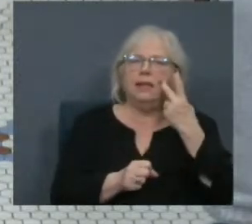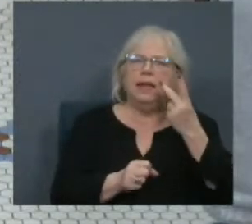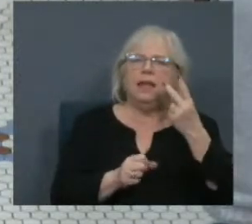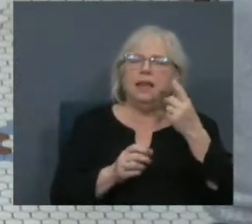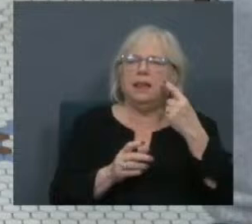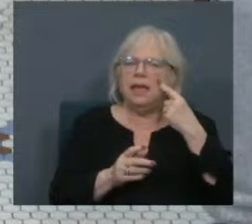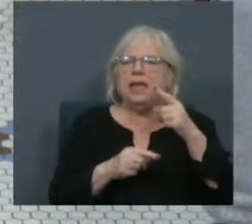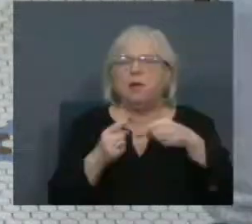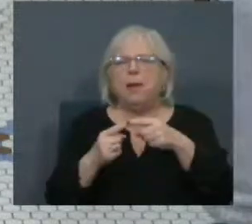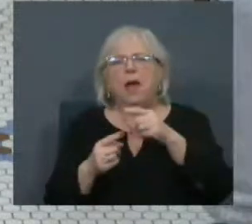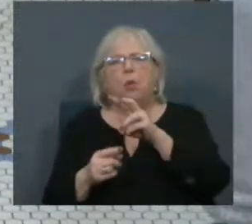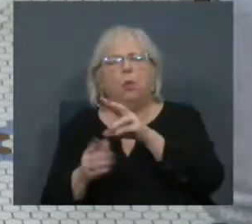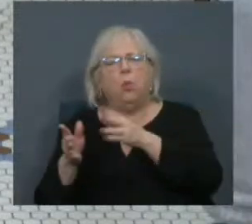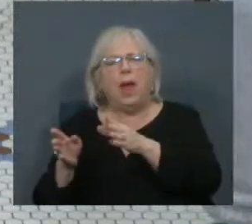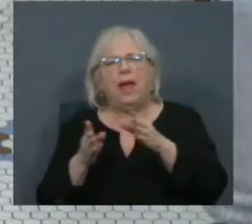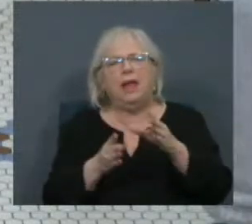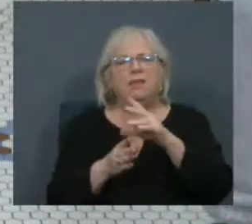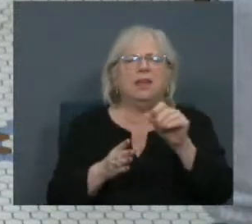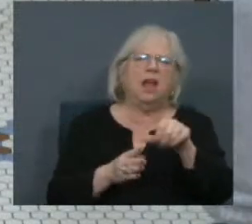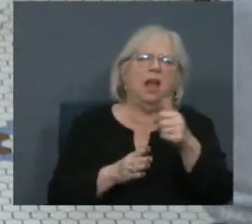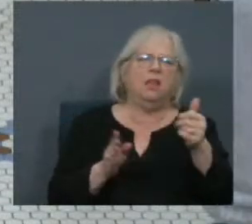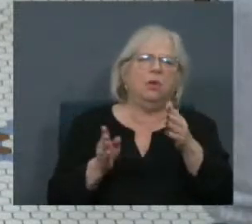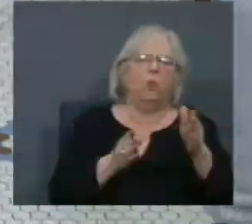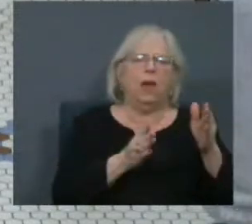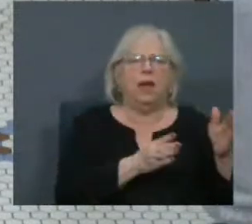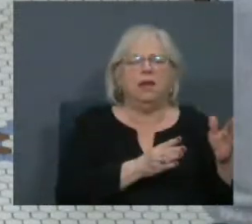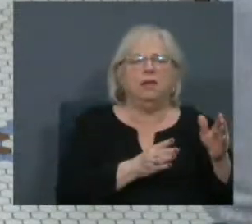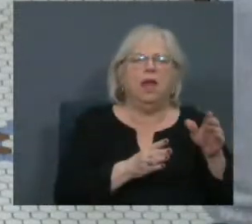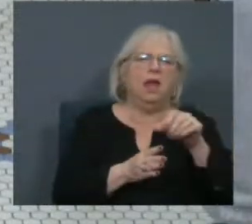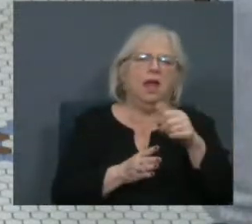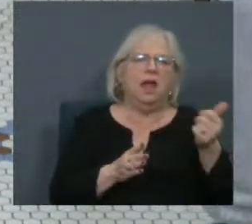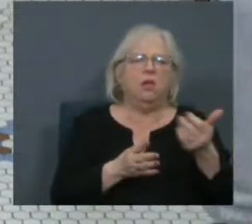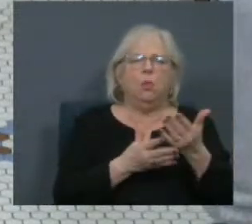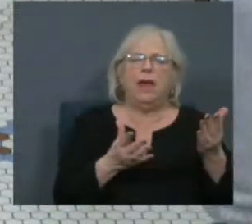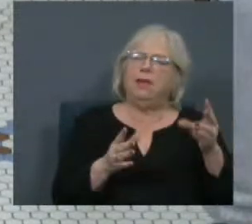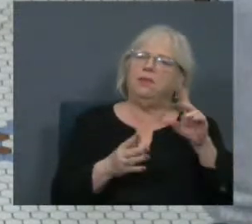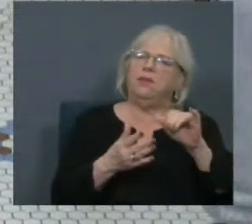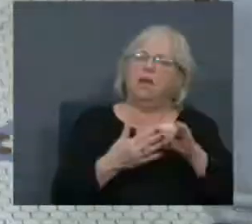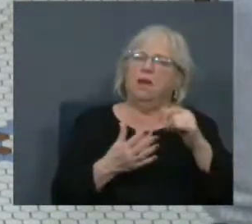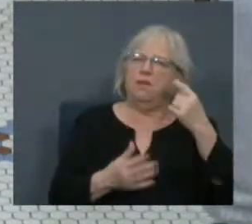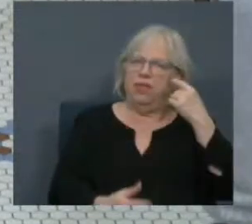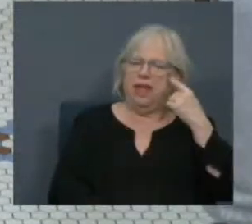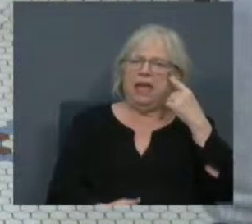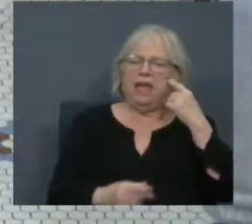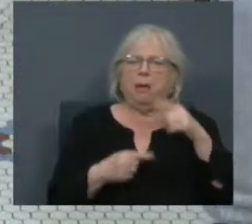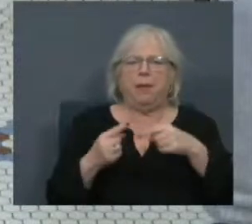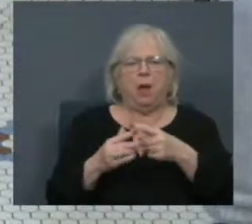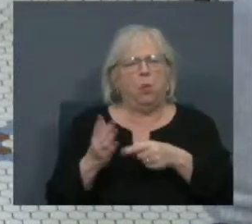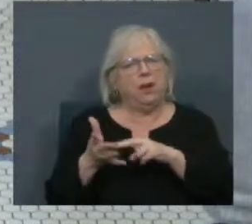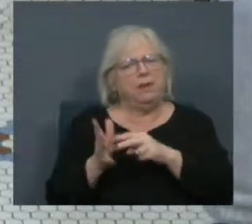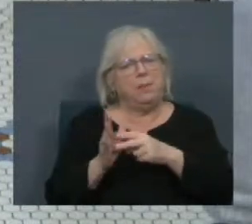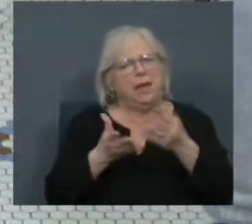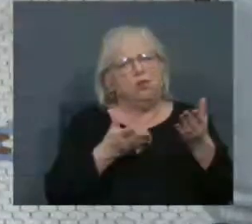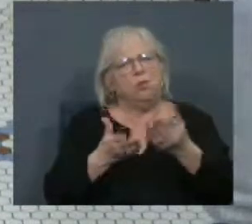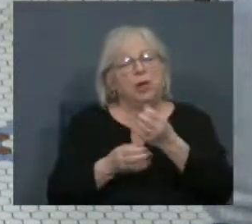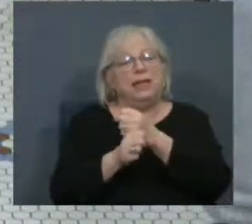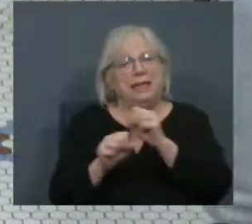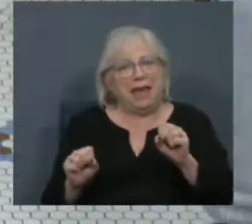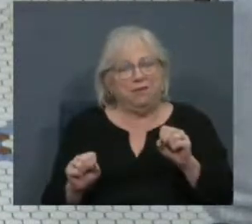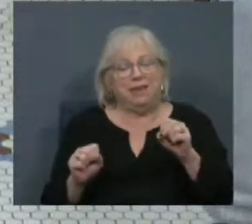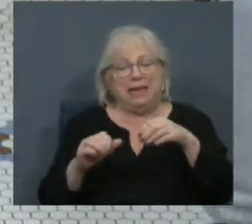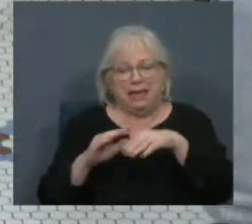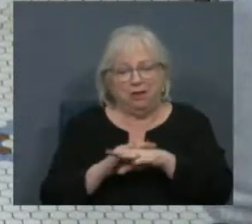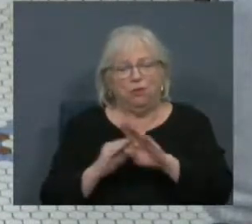think my colleague Blake brought up very beautifully, of alternatives of how we think about what does it mean to bring safety to our